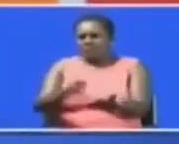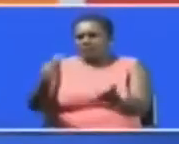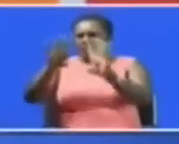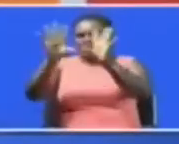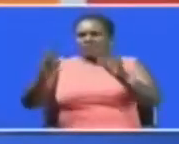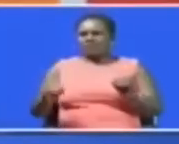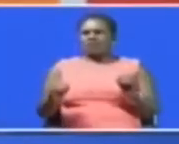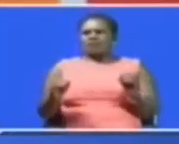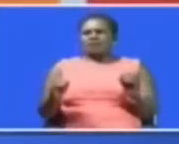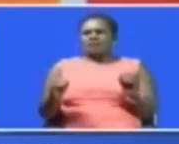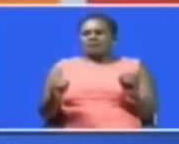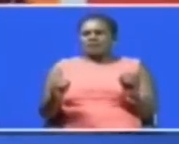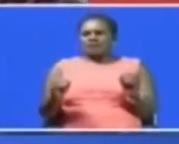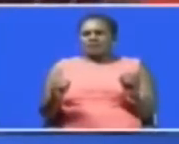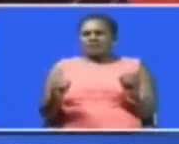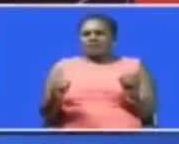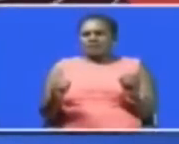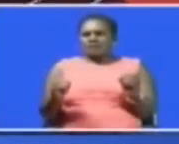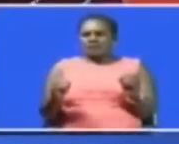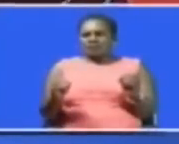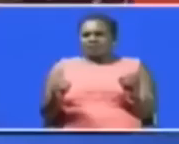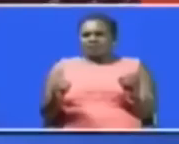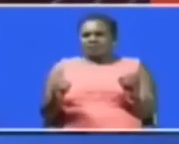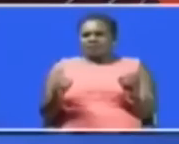another draft. Okay. They voted for 67%.